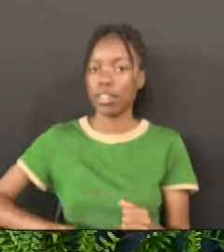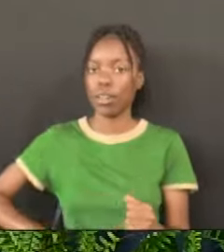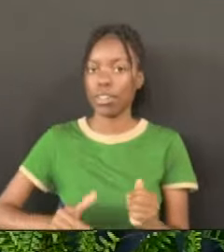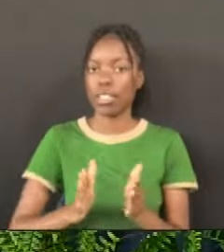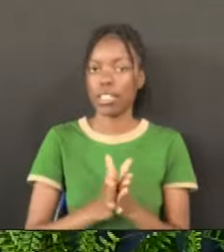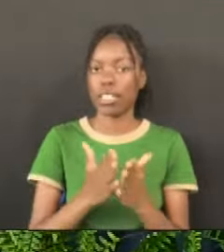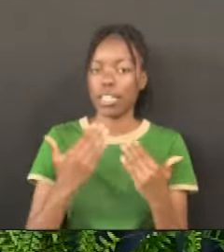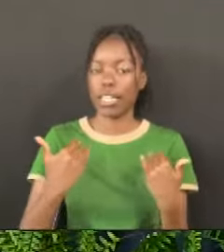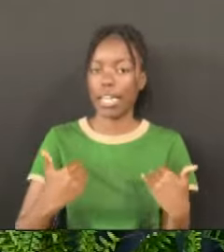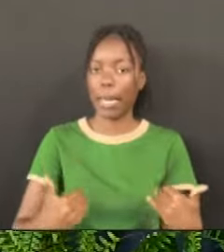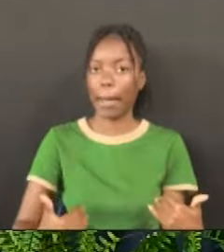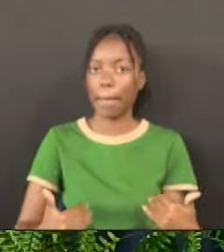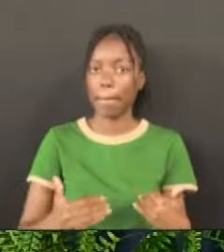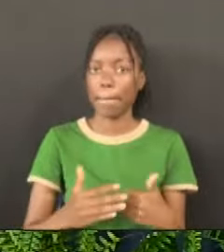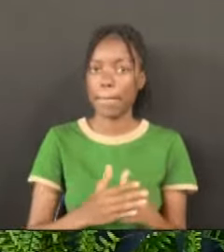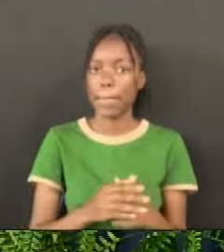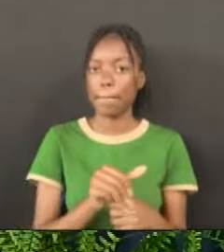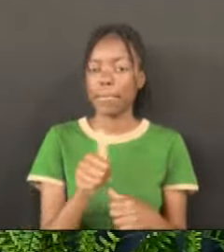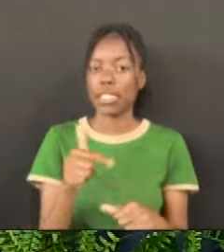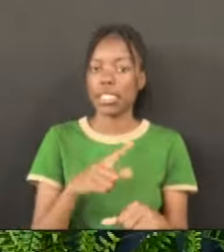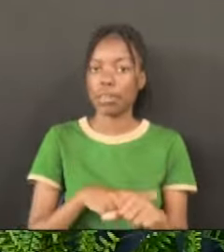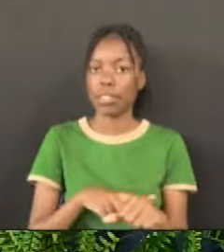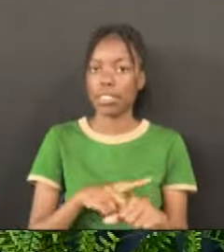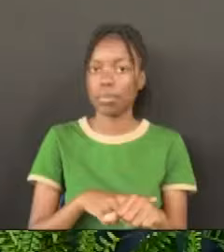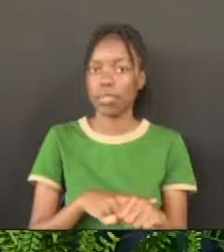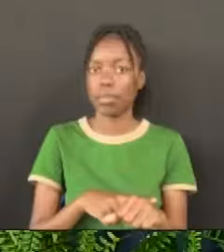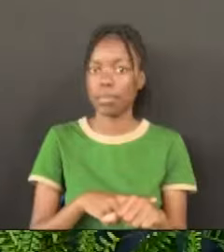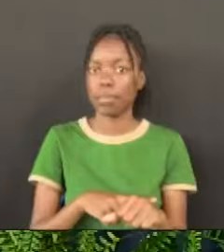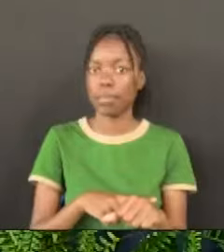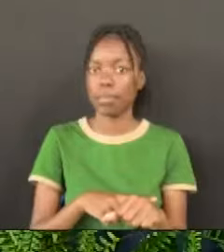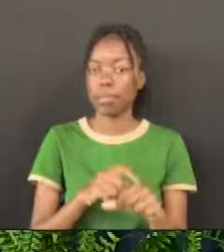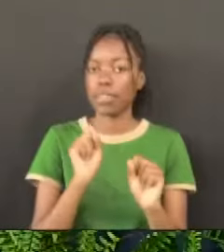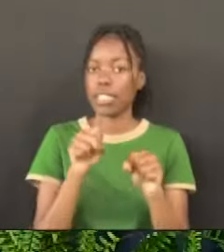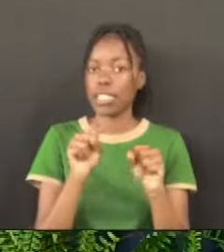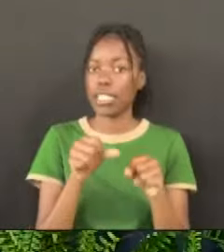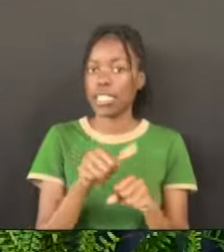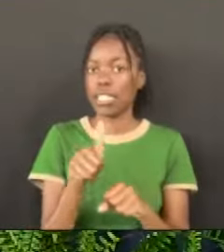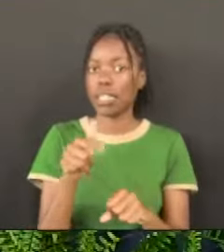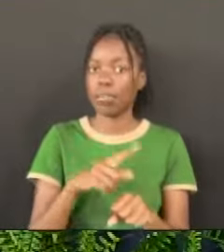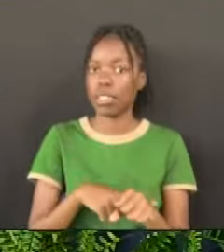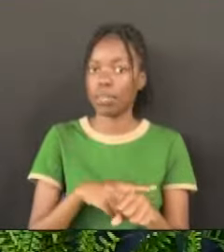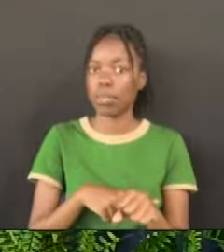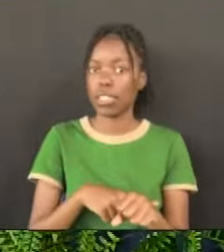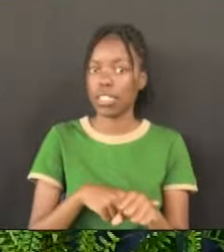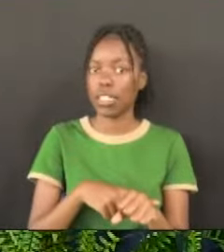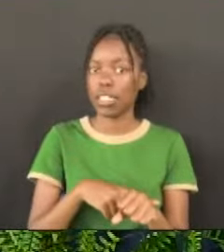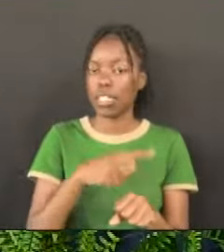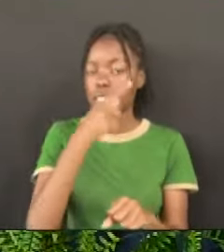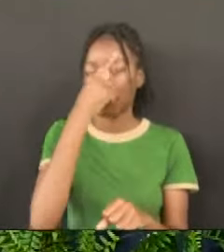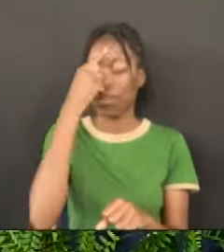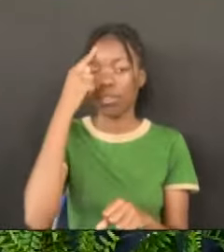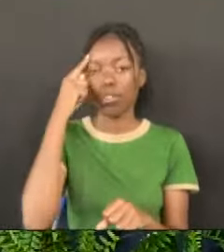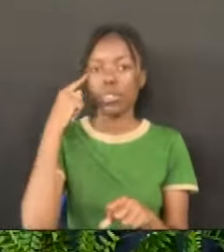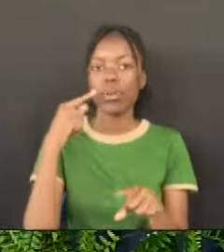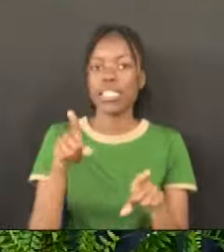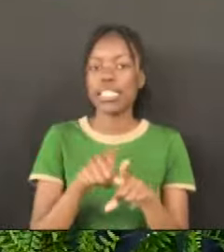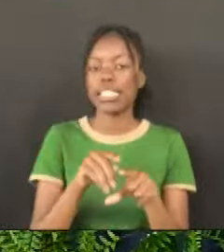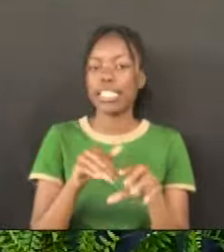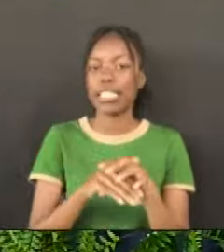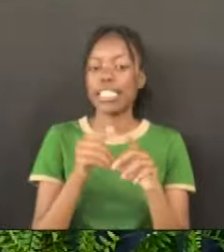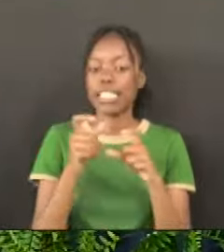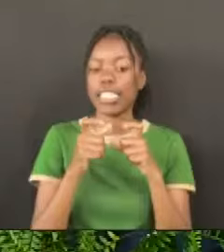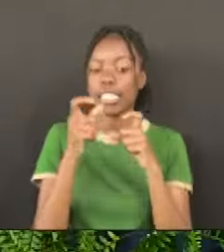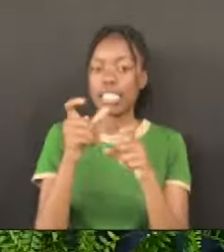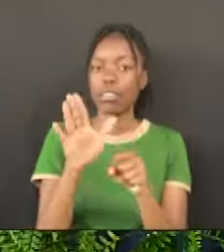I. Sometimes, yes, sometimes, because we are still in the sinful world, I am